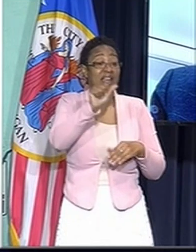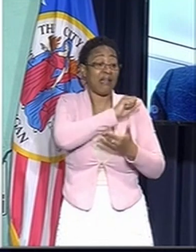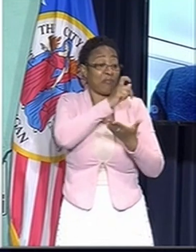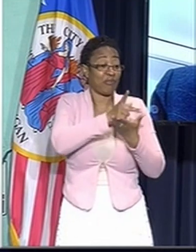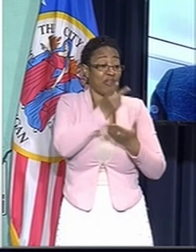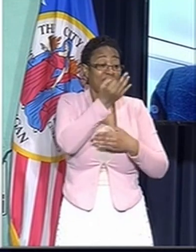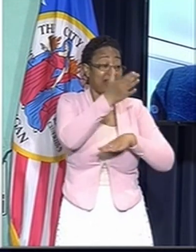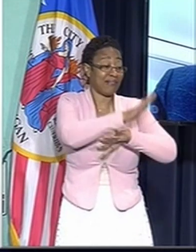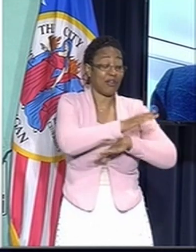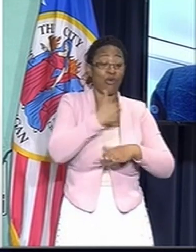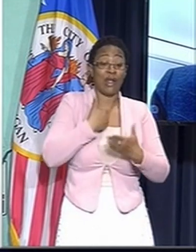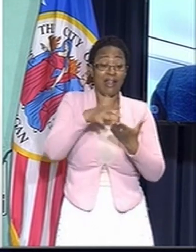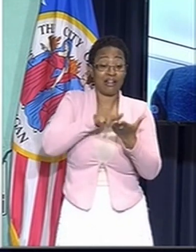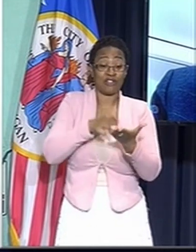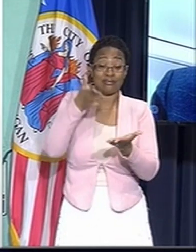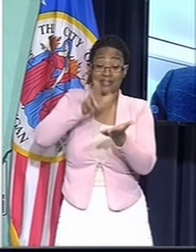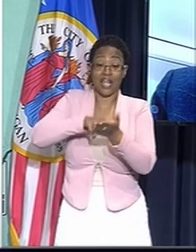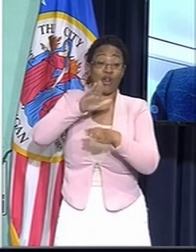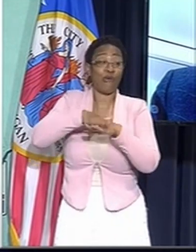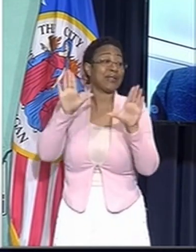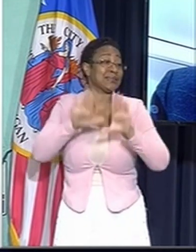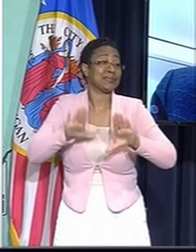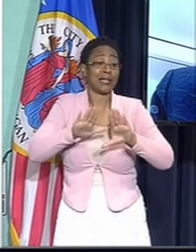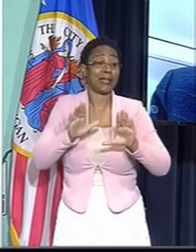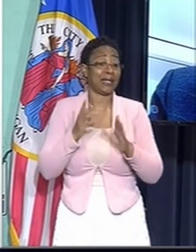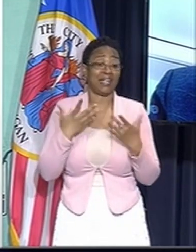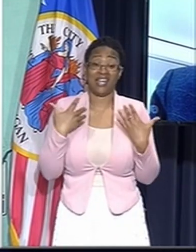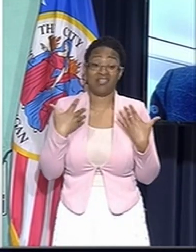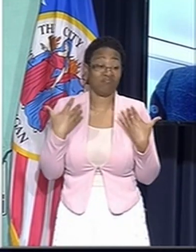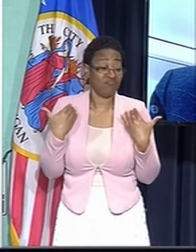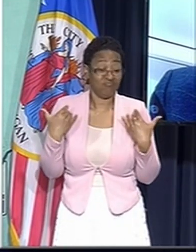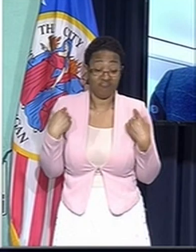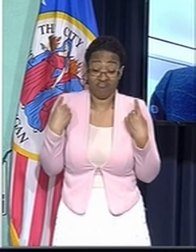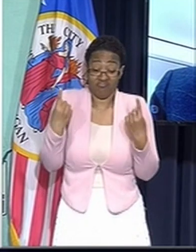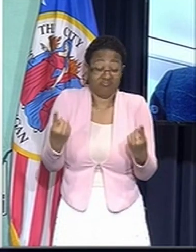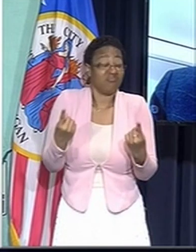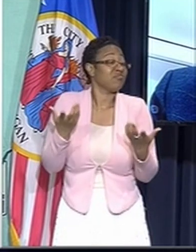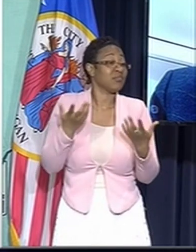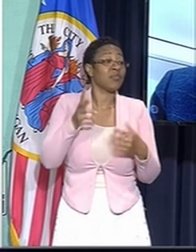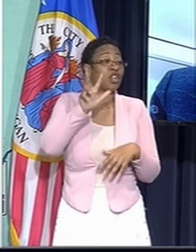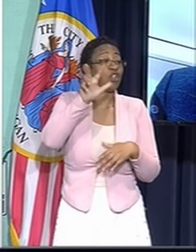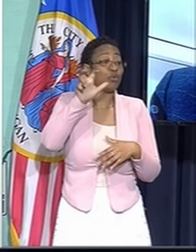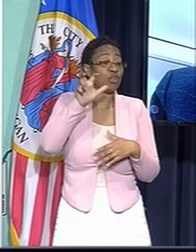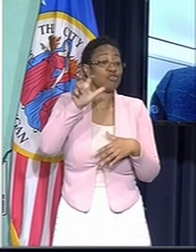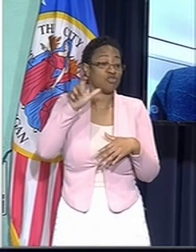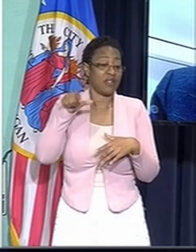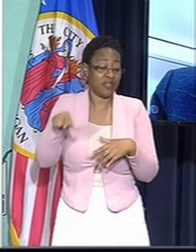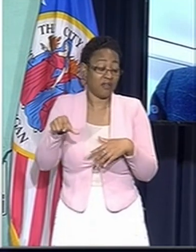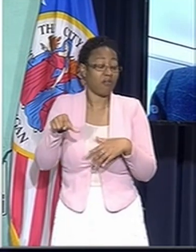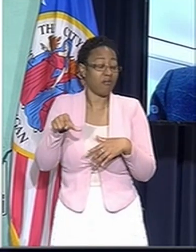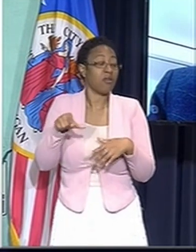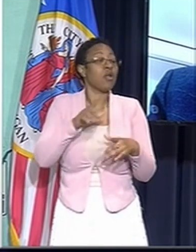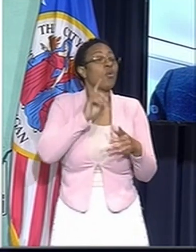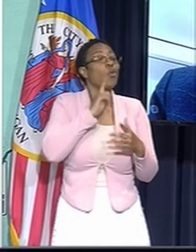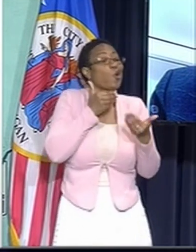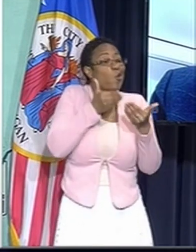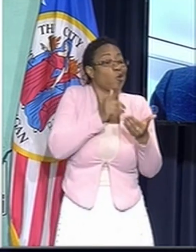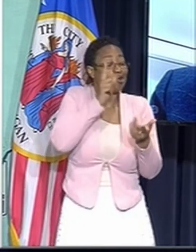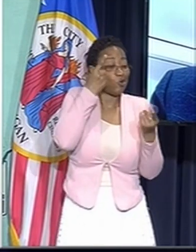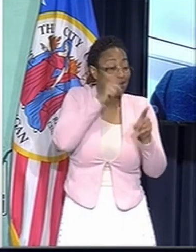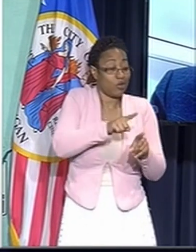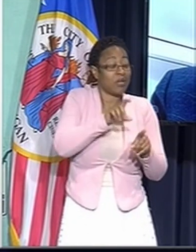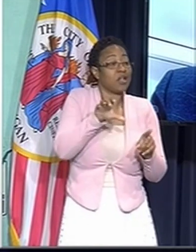afternoon and we had a contract signed by Sunday. And we're doing 300 there. We're close to an agreement with another company to